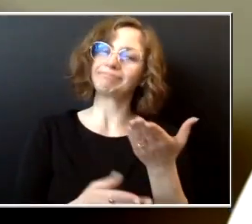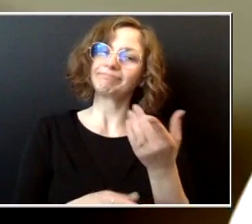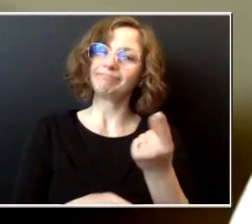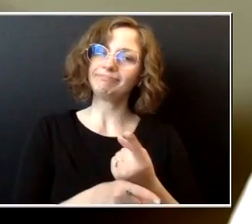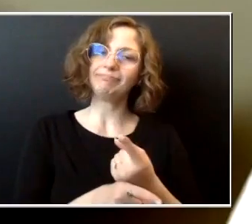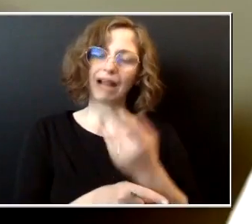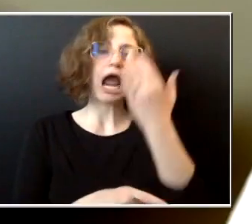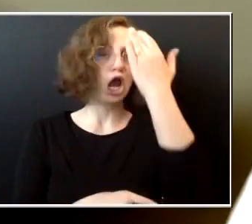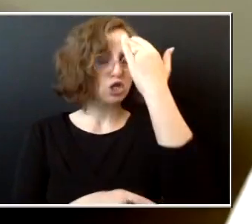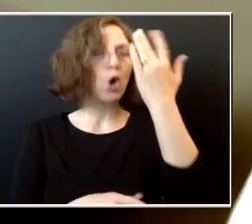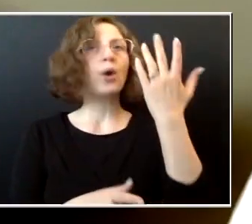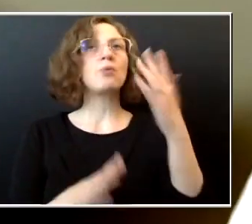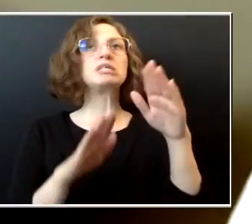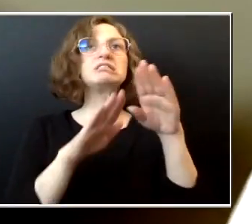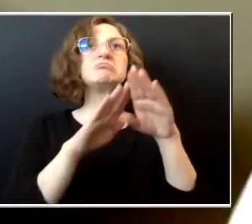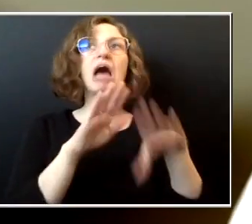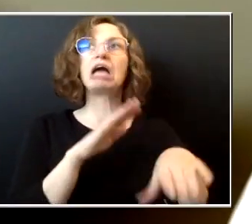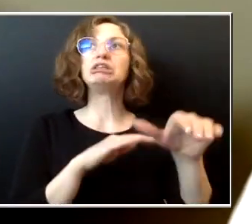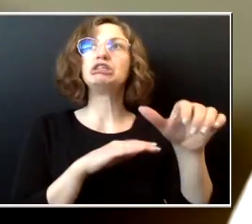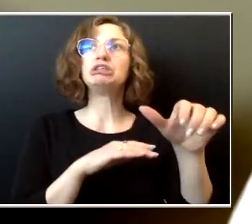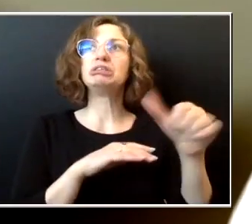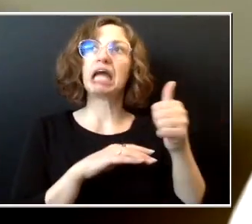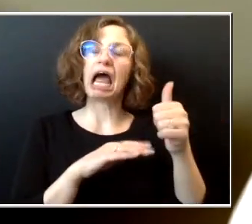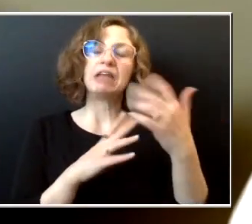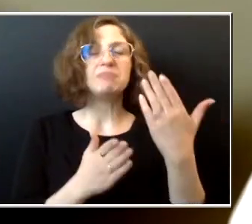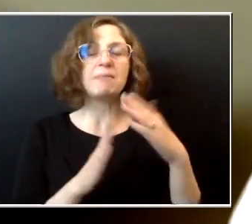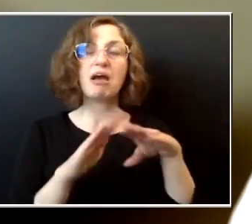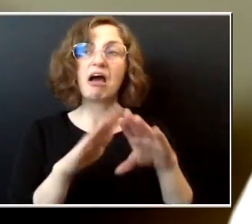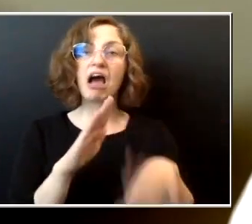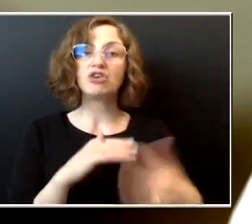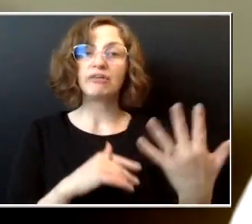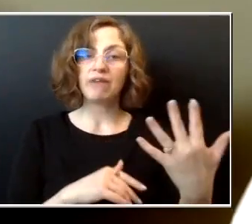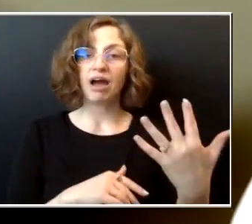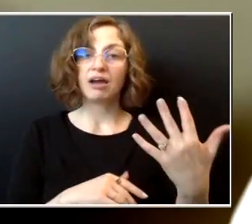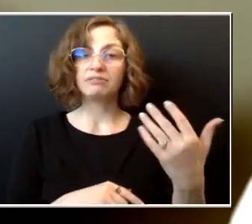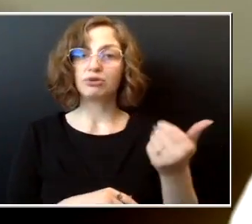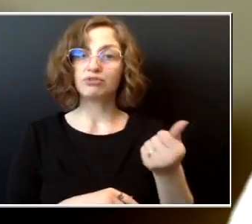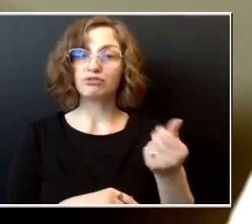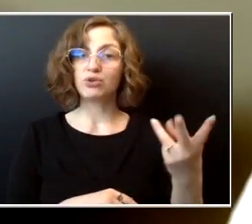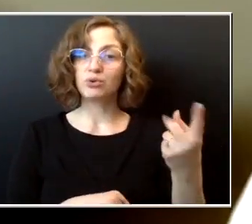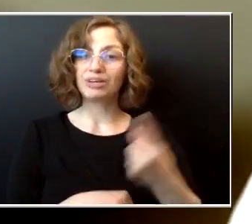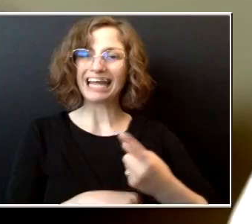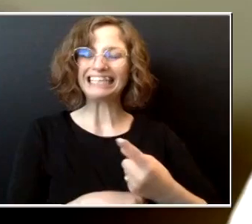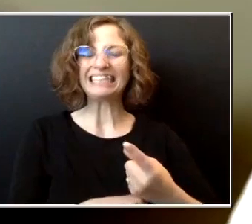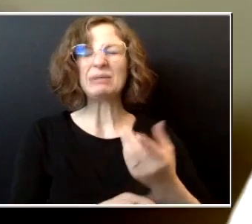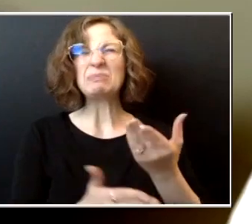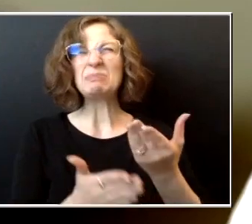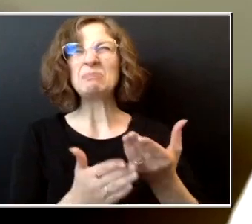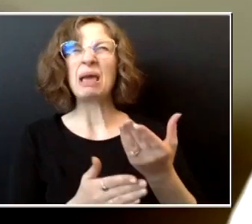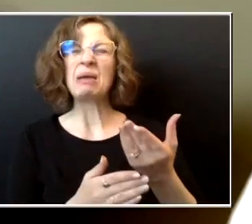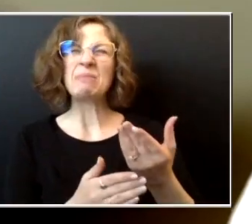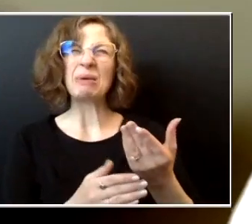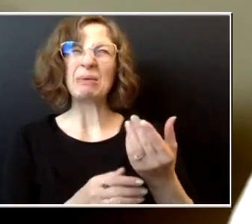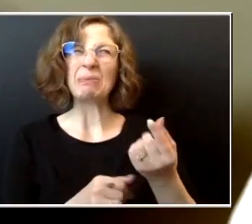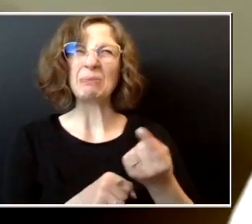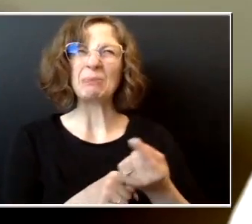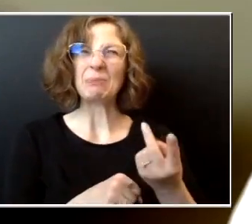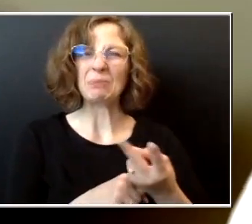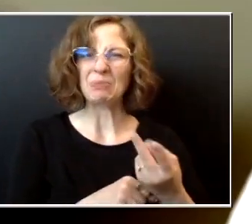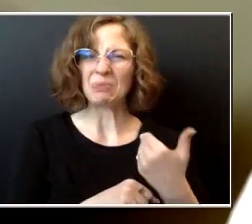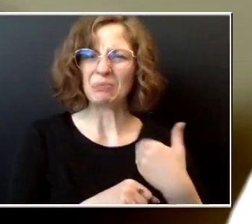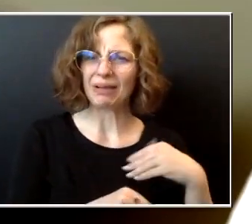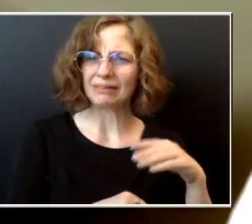single digits, 2 or 3. I can't remember if for a couple days we were down to 0. Yeah, I don't think that so. That is what we are pushing